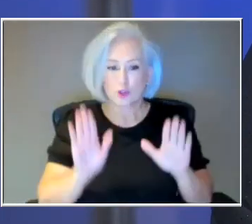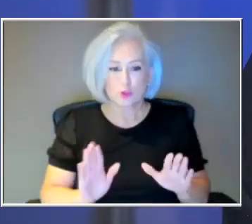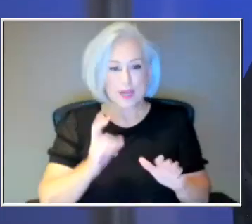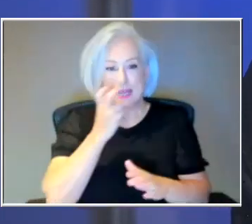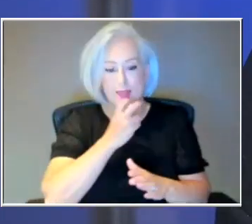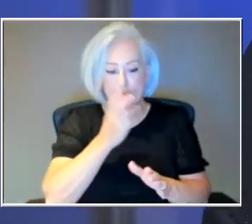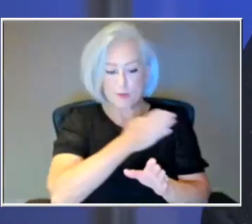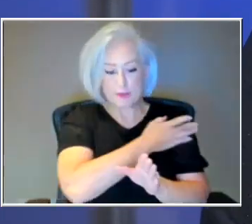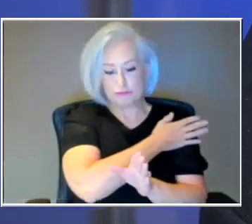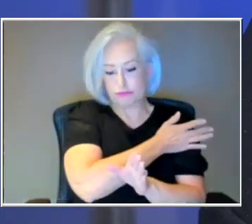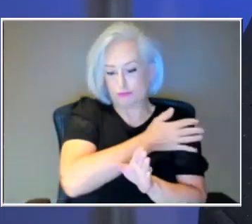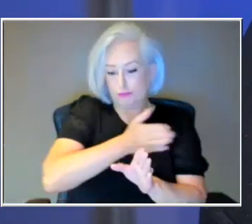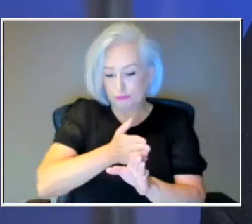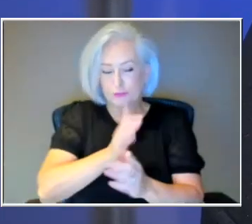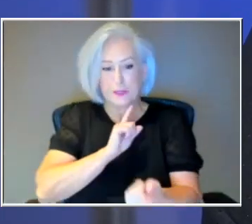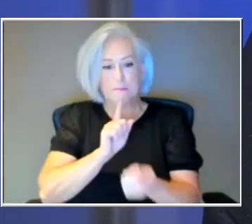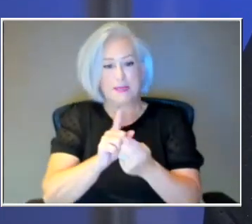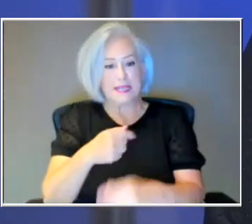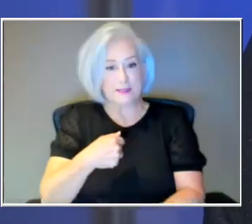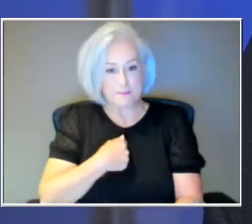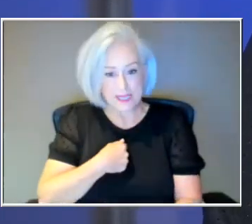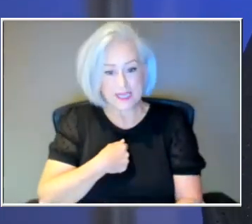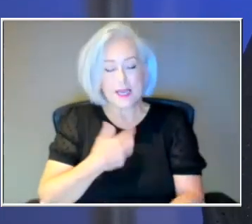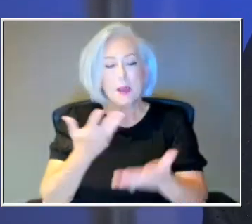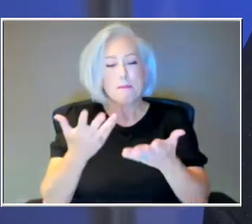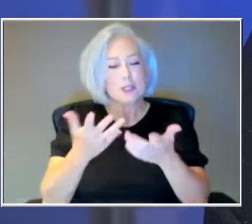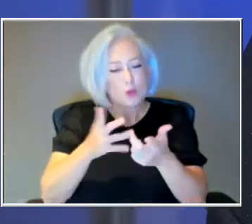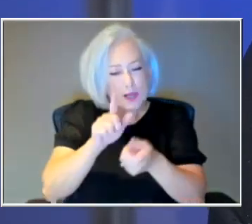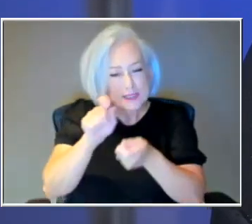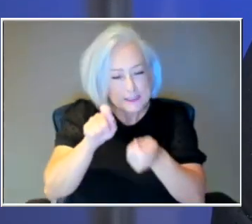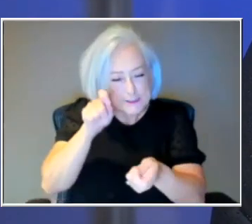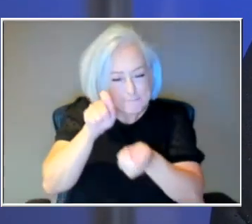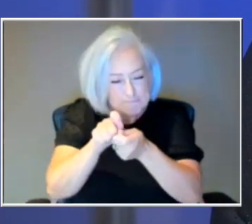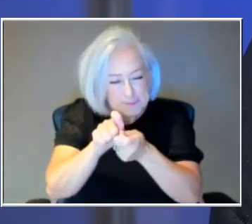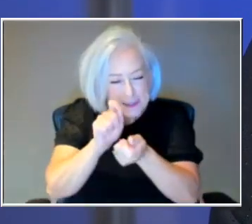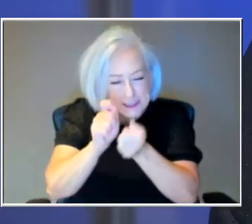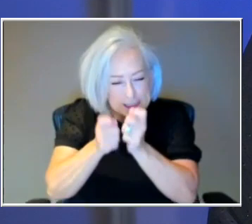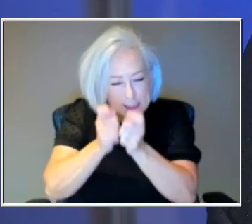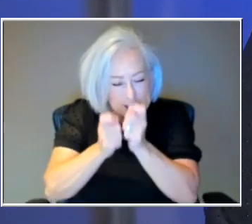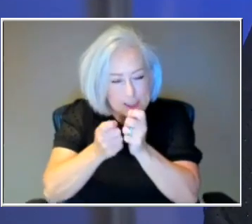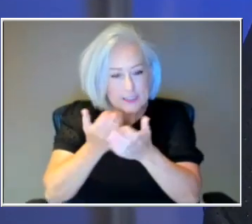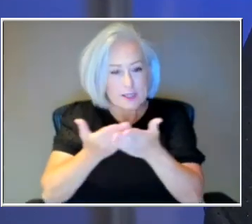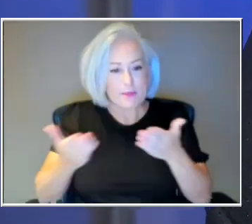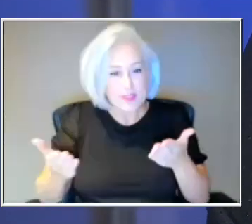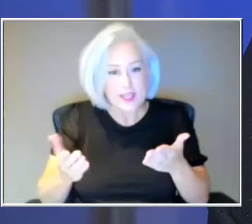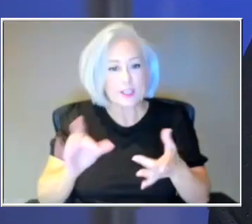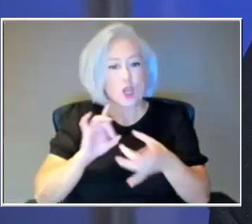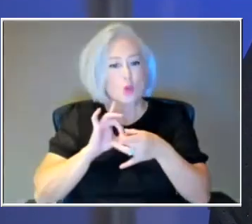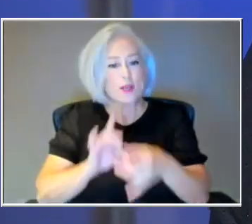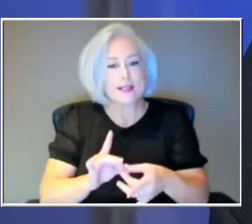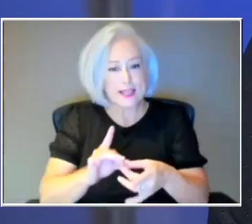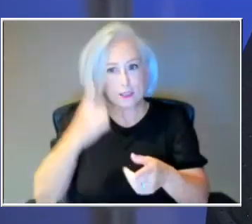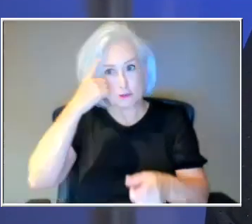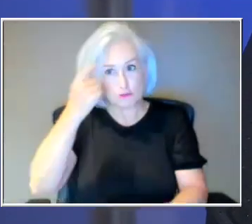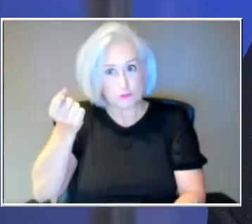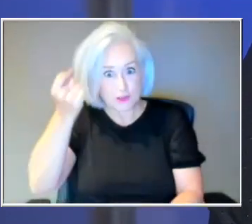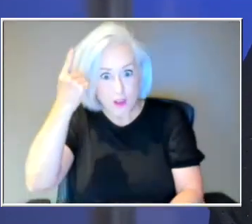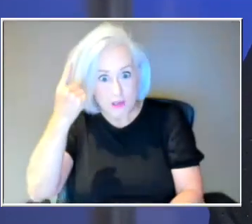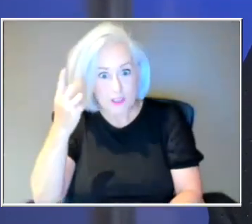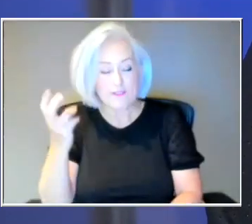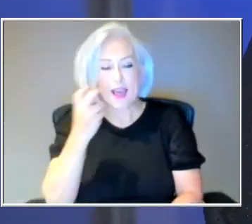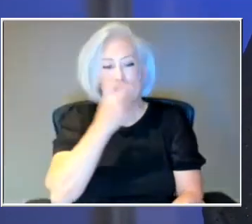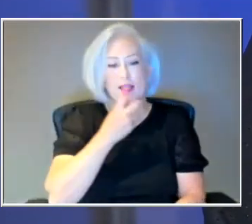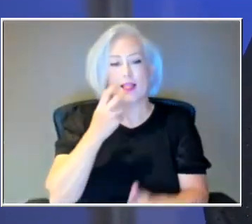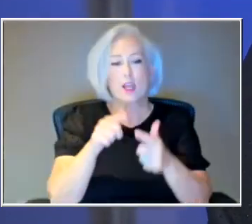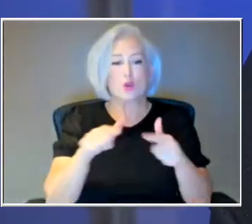wanting to fine-tune some of the things that she was still seeing from a cognitive and language standpoint. And so those are the